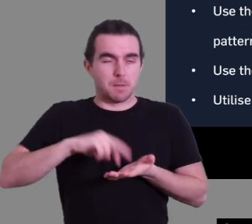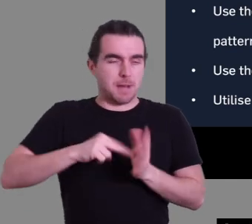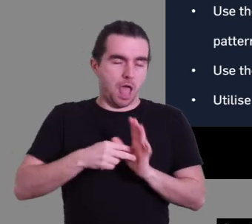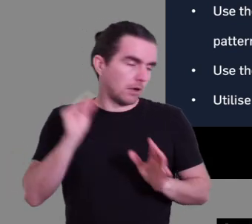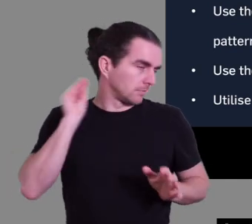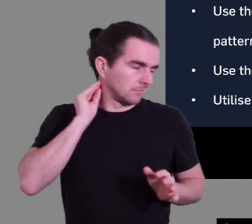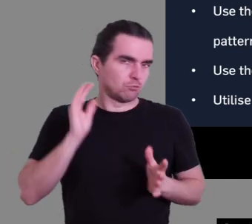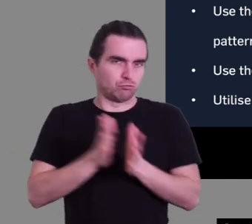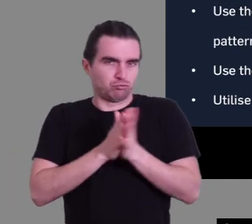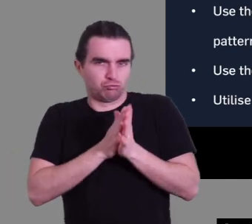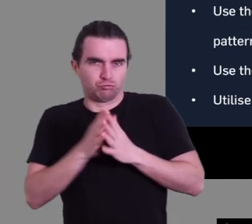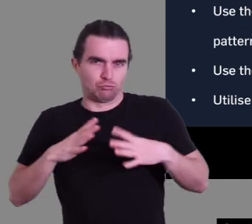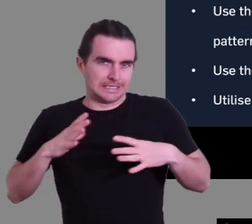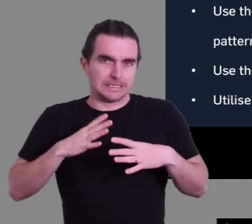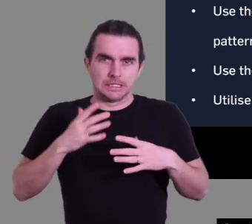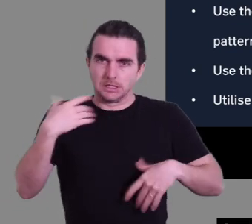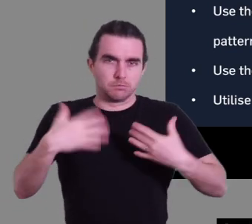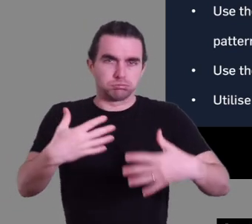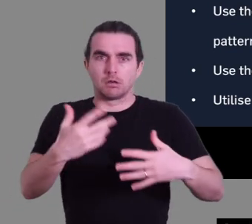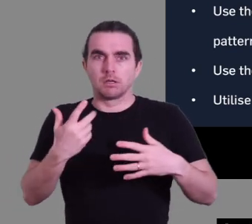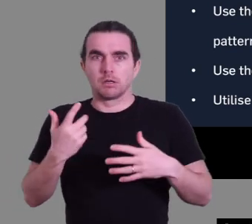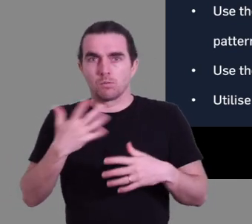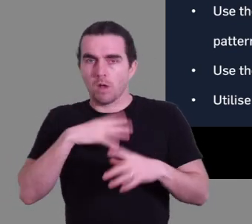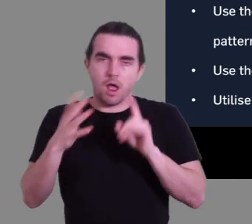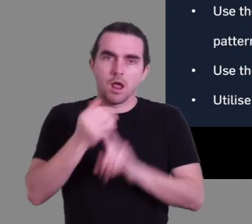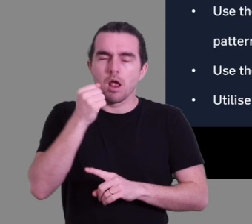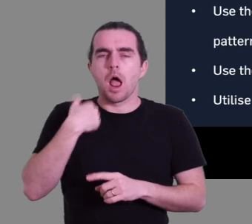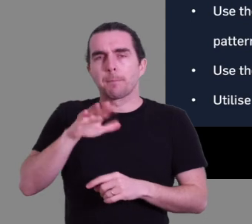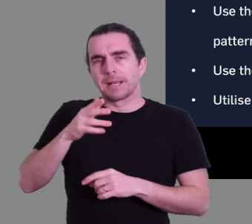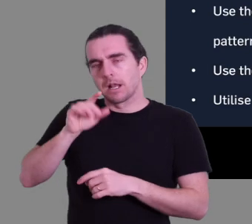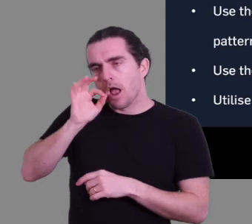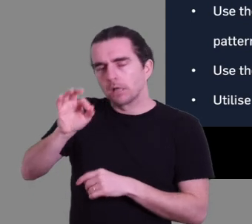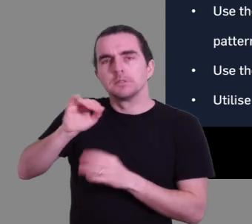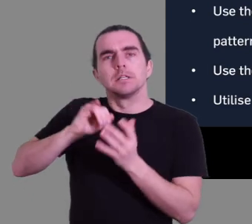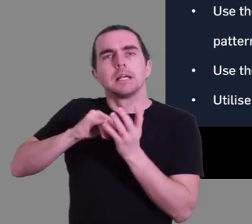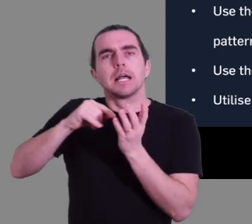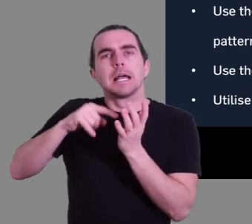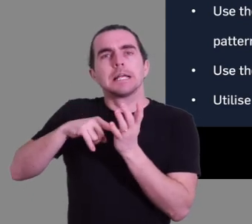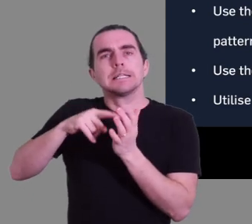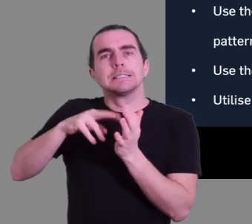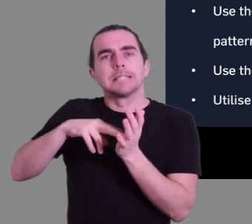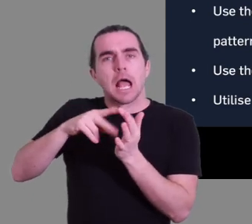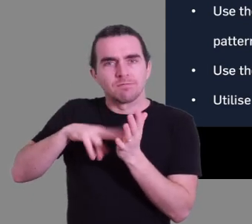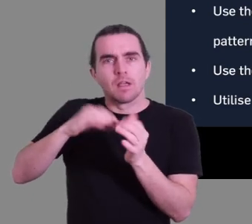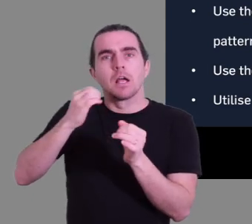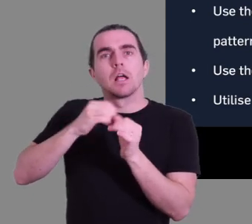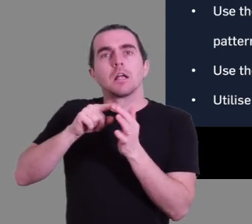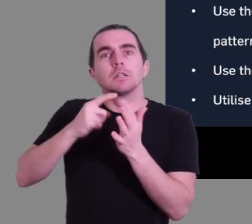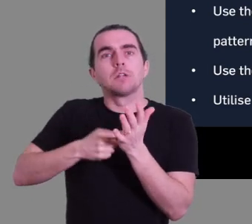plan, it may take all game to come to fruition. I spoke to Stephen Gerrard. I said,